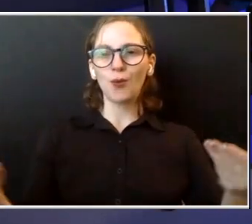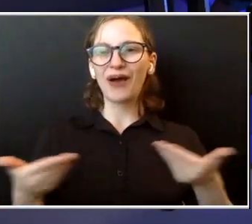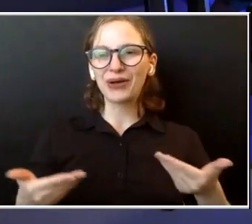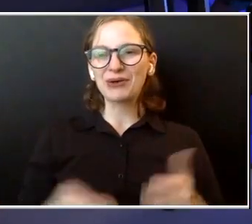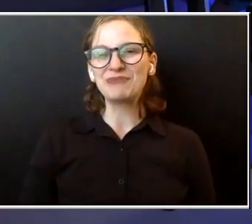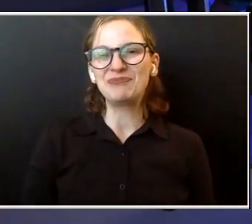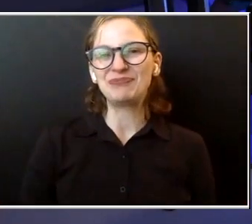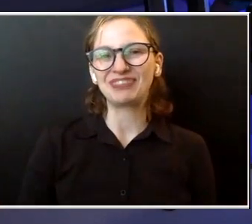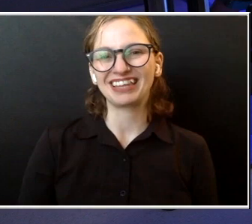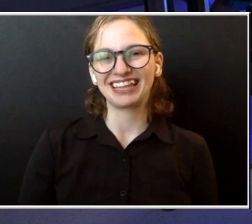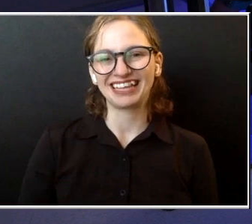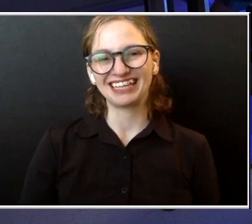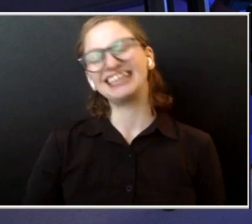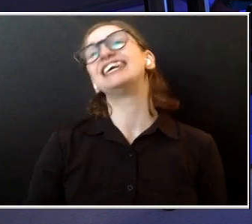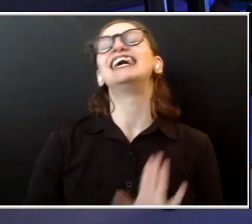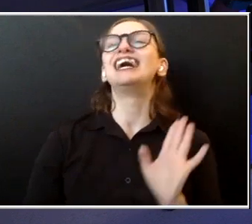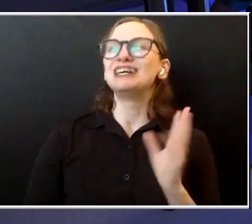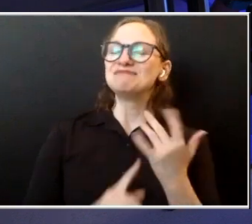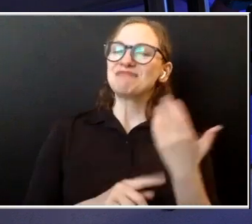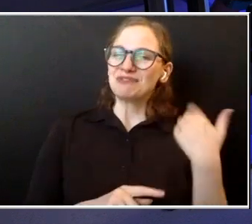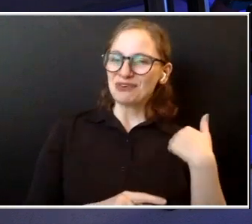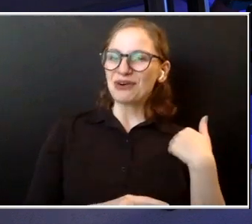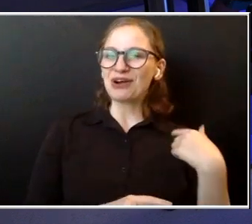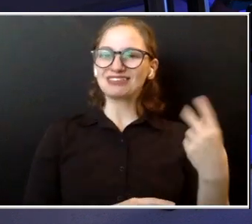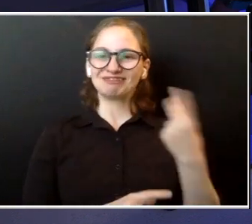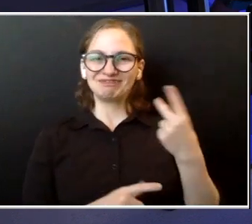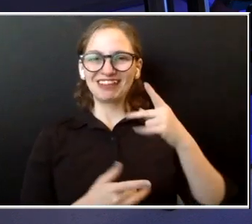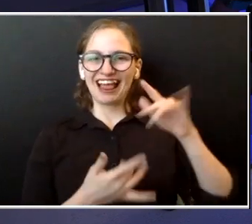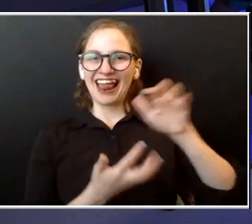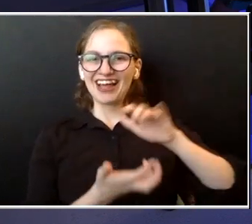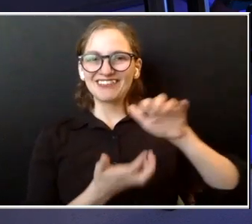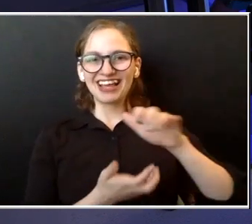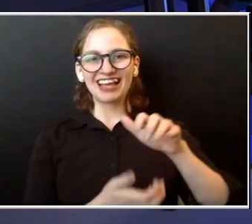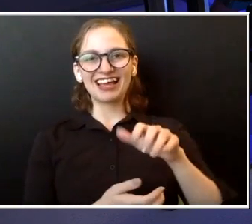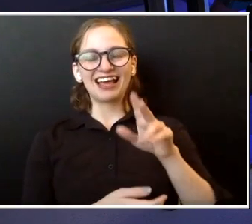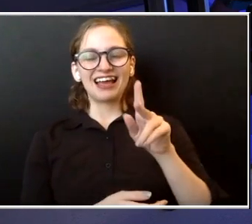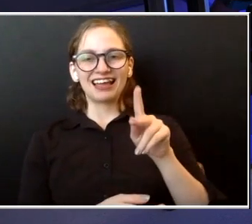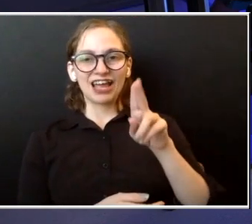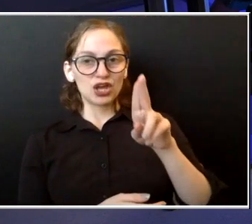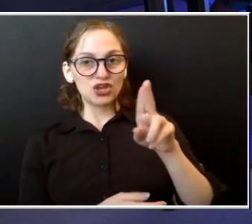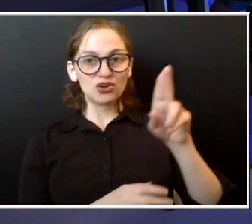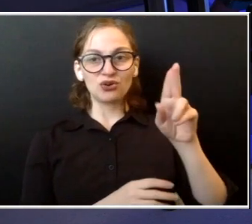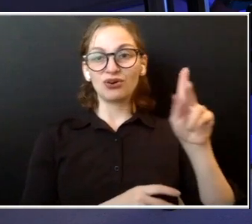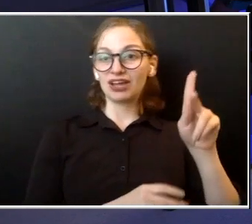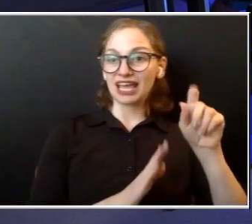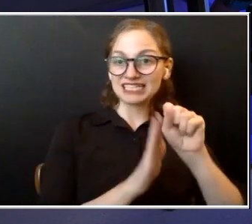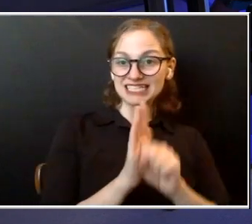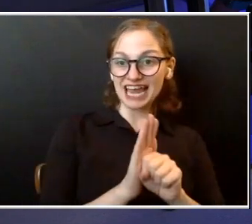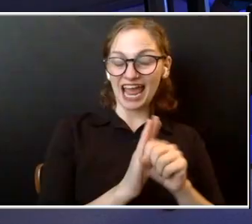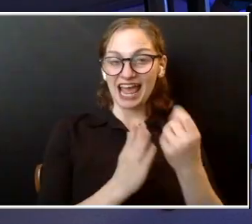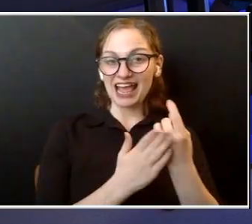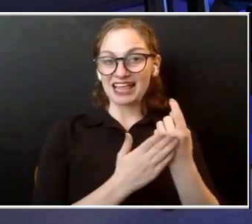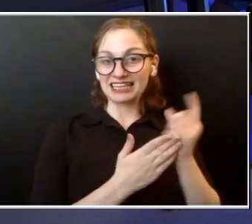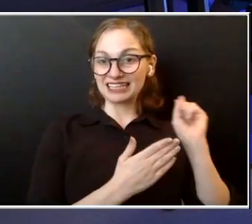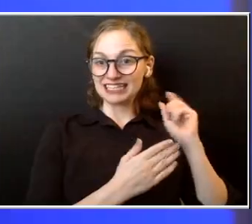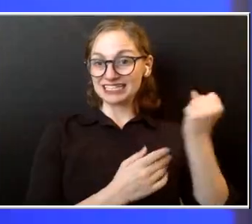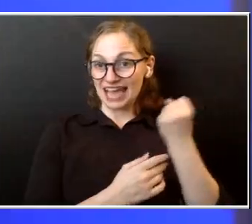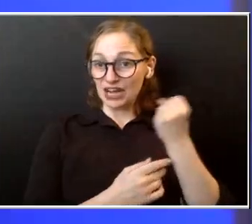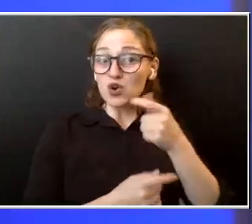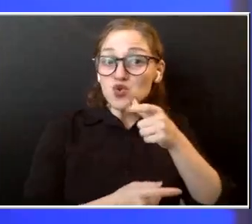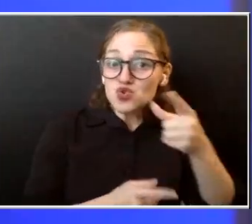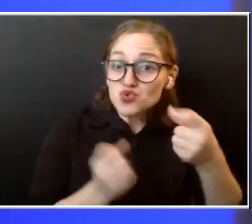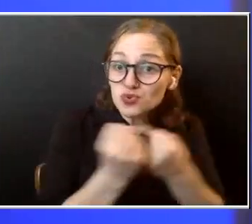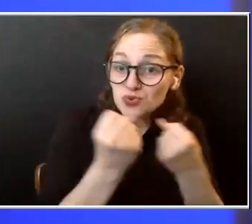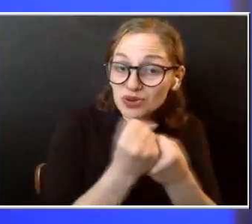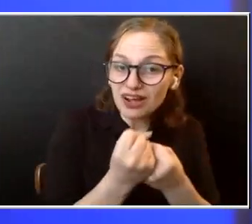in the studio. We were in here, we were laughing a little bit. KU K-State last Saturday, who'd you cheer for? It was KU, but you know, towards